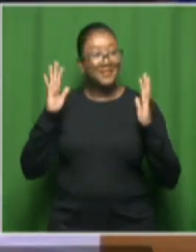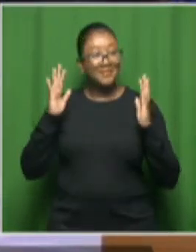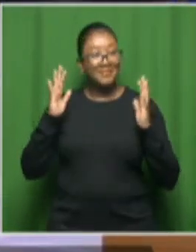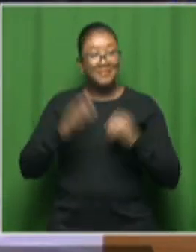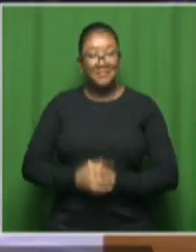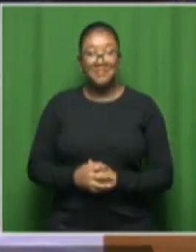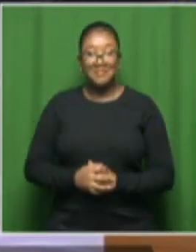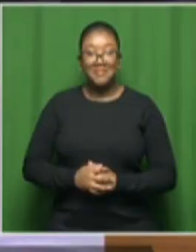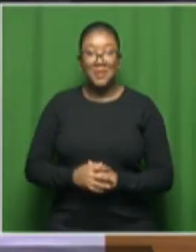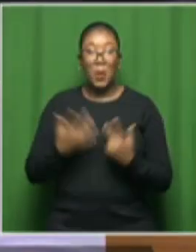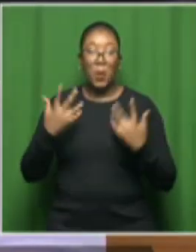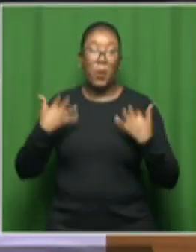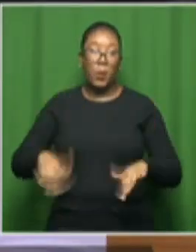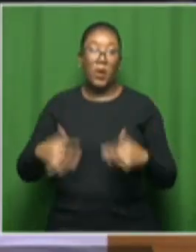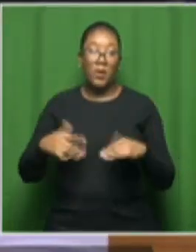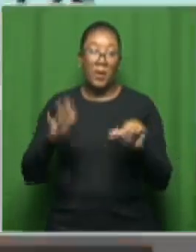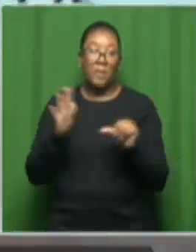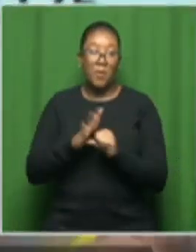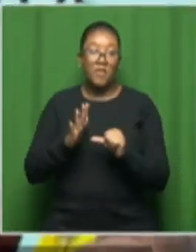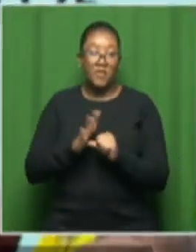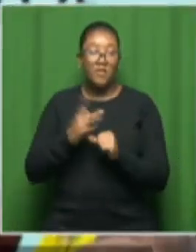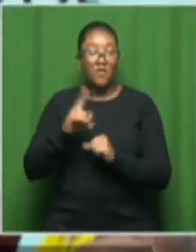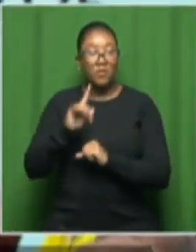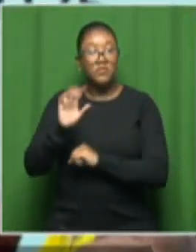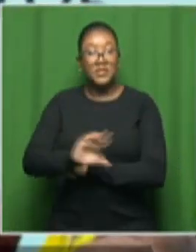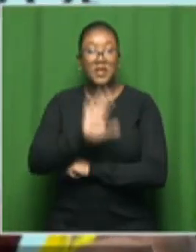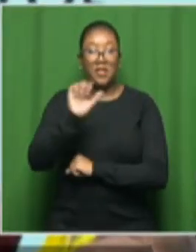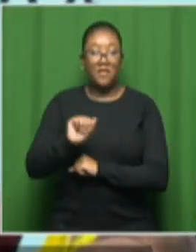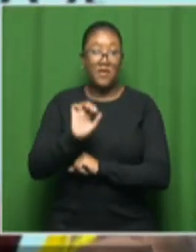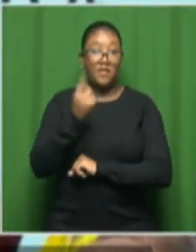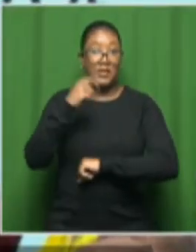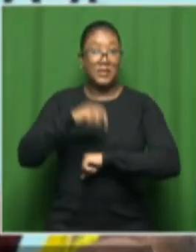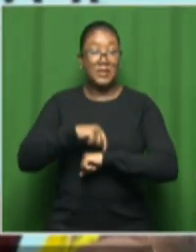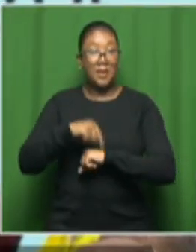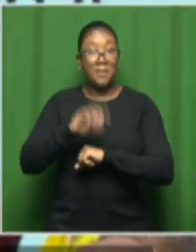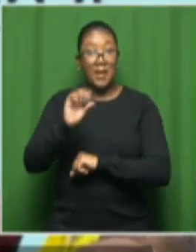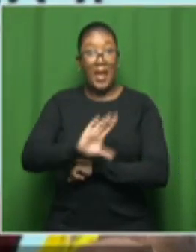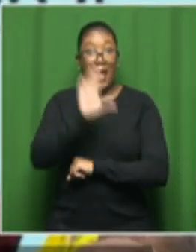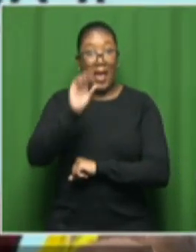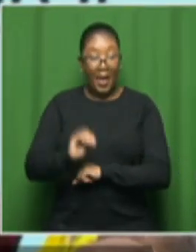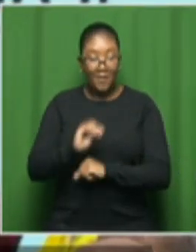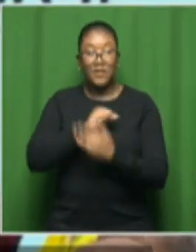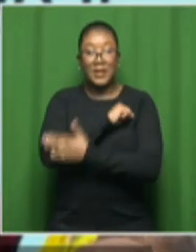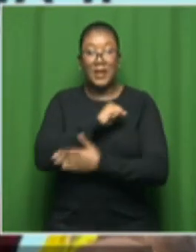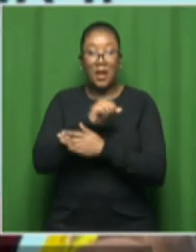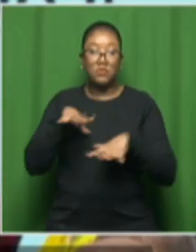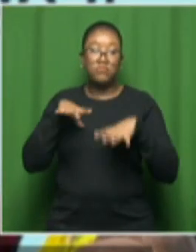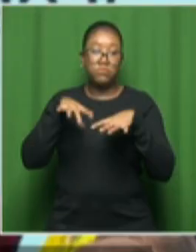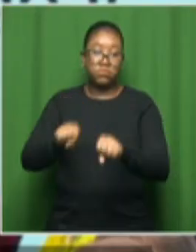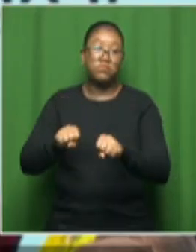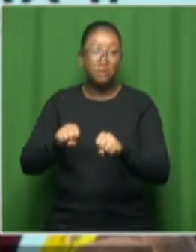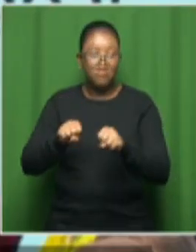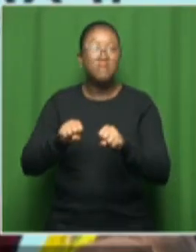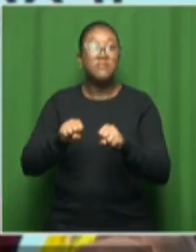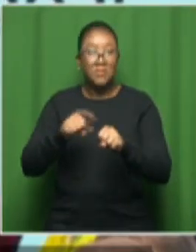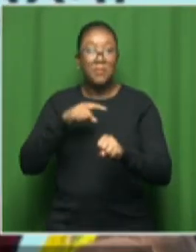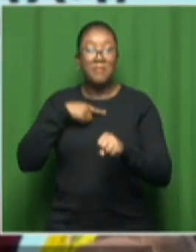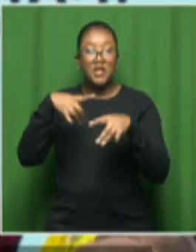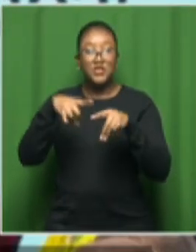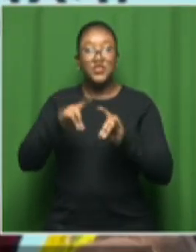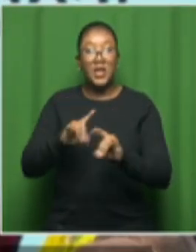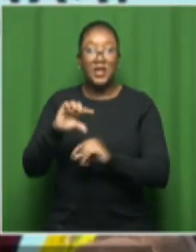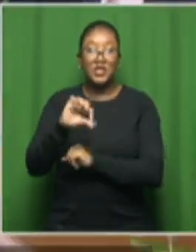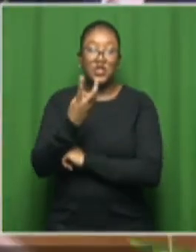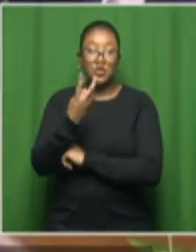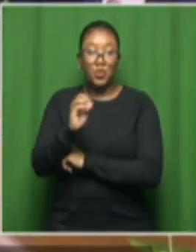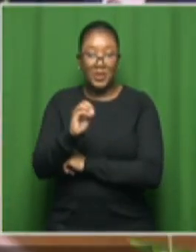A significant milestone for South Africa. The first time an African nation will chair and host the G20 at the heads of state and